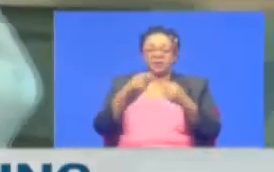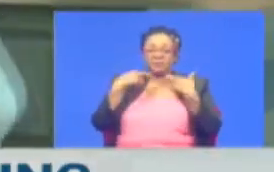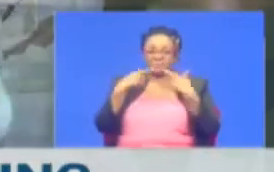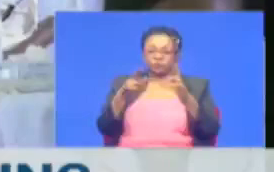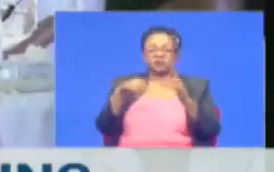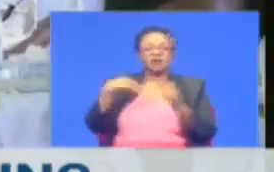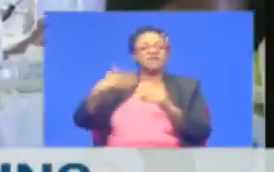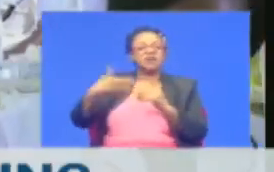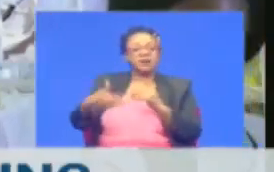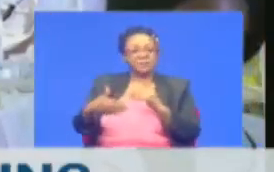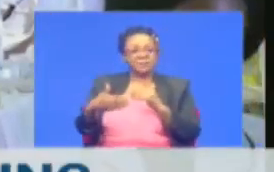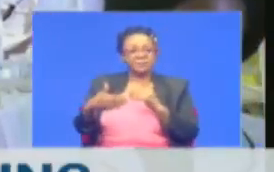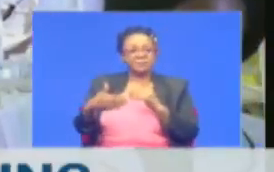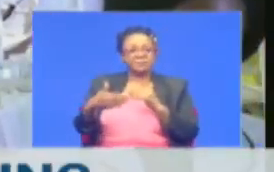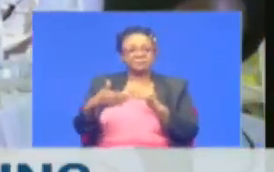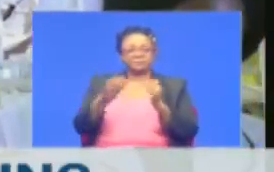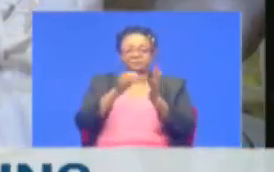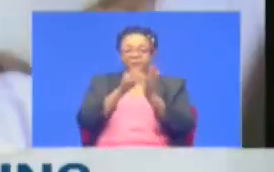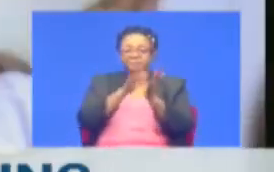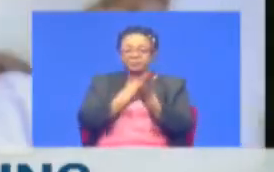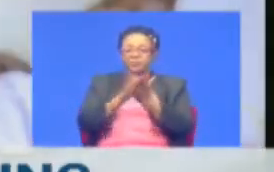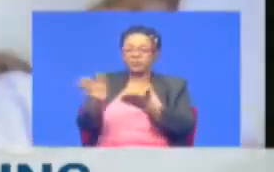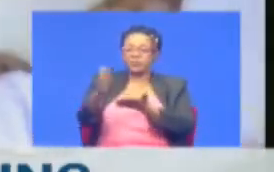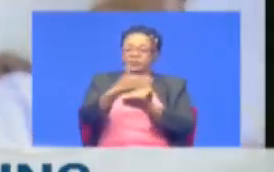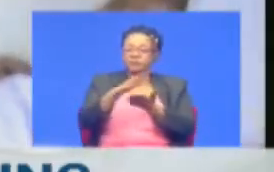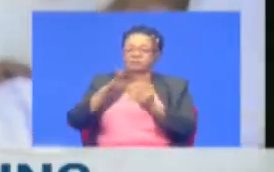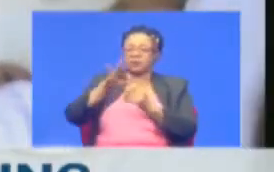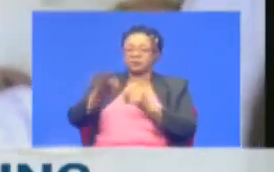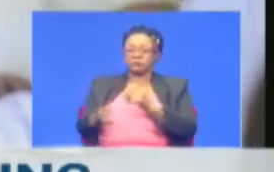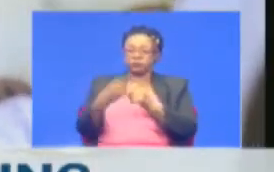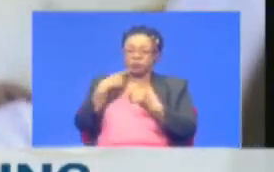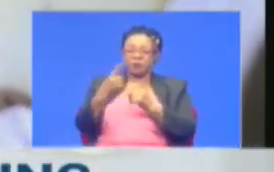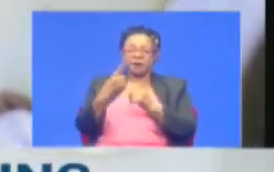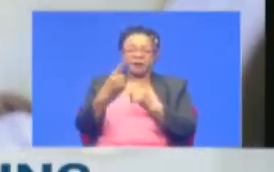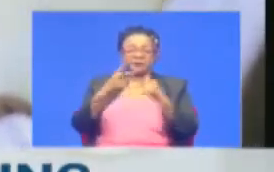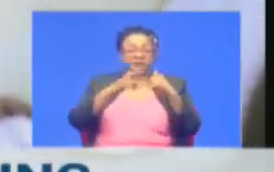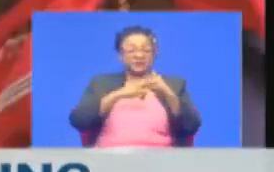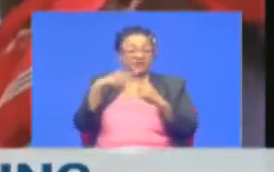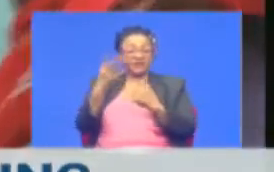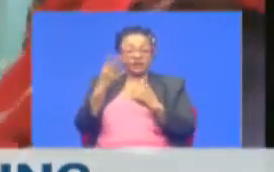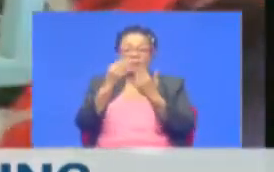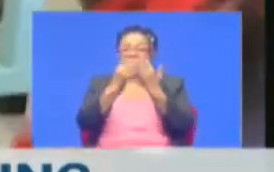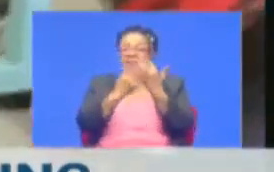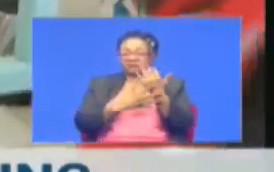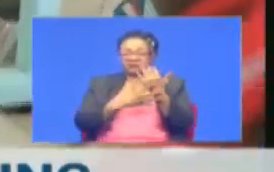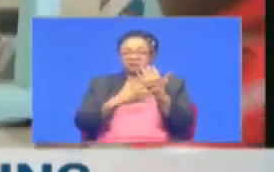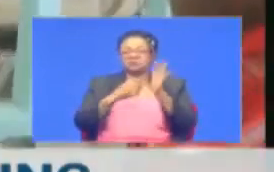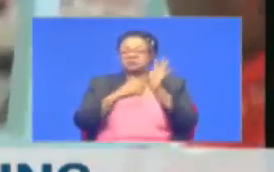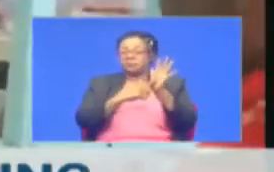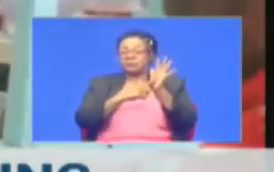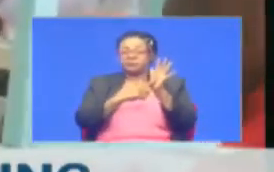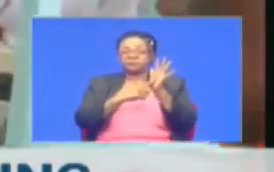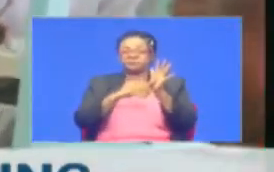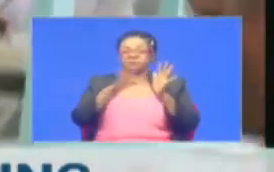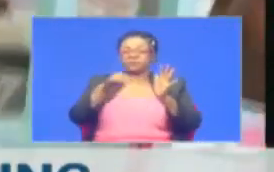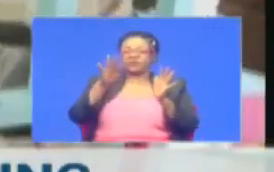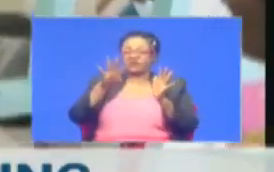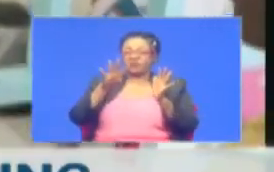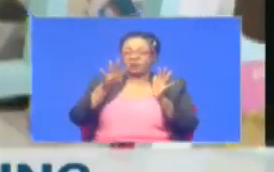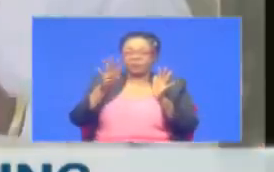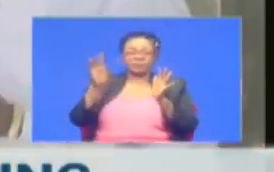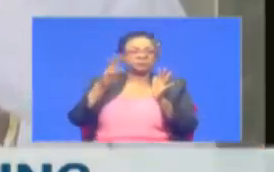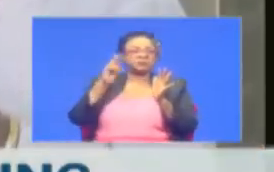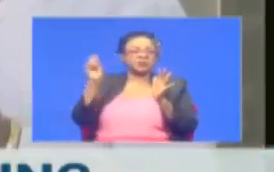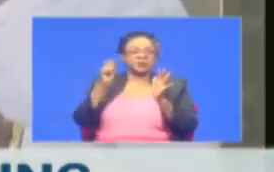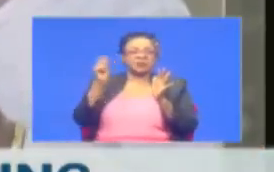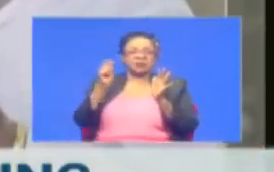reports. Data collected from 3,174 blood transfusion samples from 4 Kenya National Blood